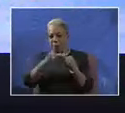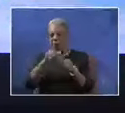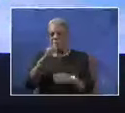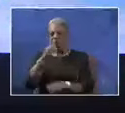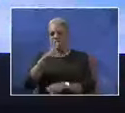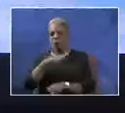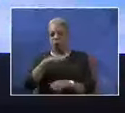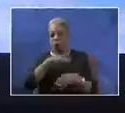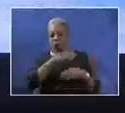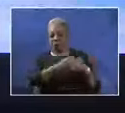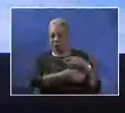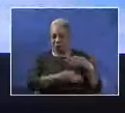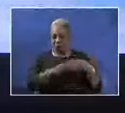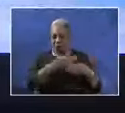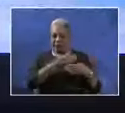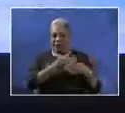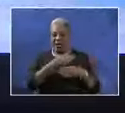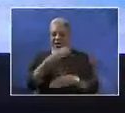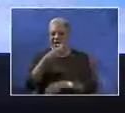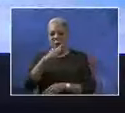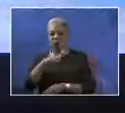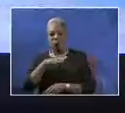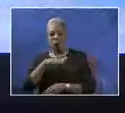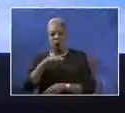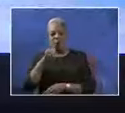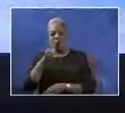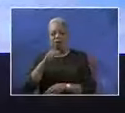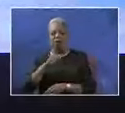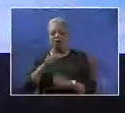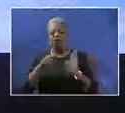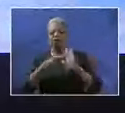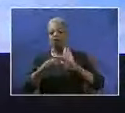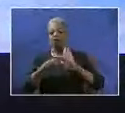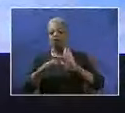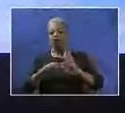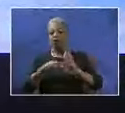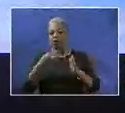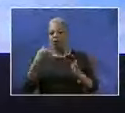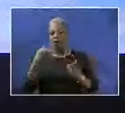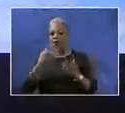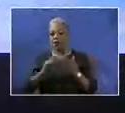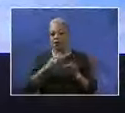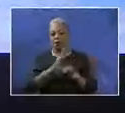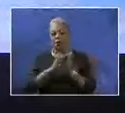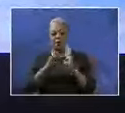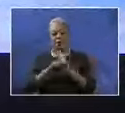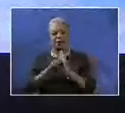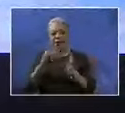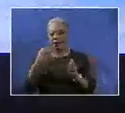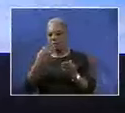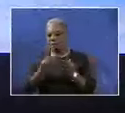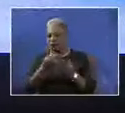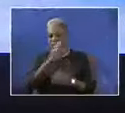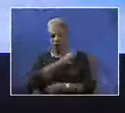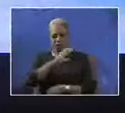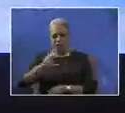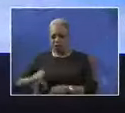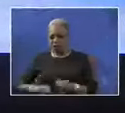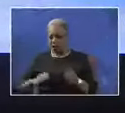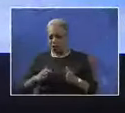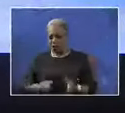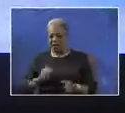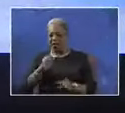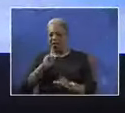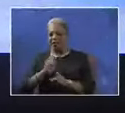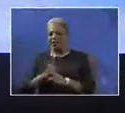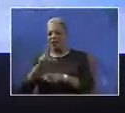she personifies what it means to be a good Christian. That's Sister Diane Harbin, whom I love. Just an encourager,